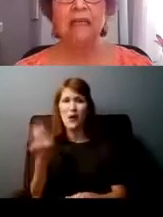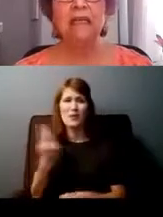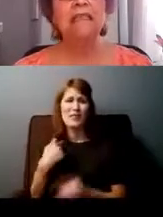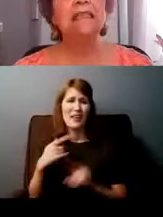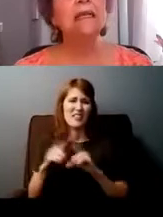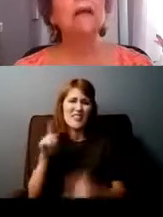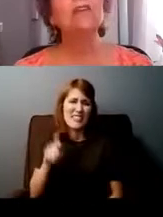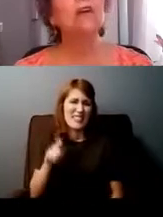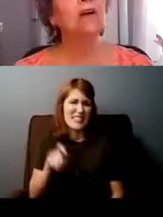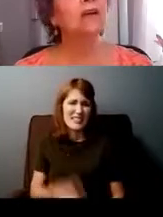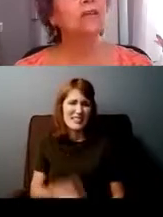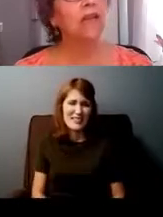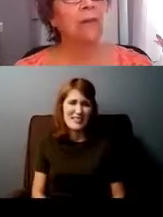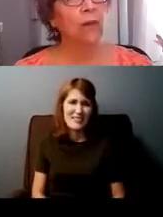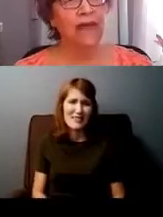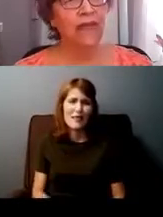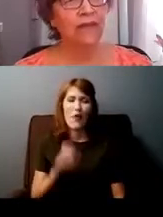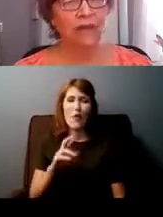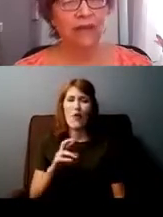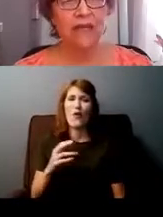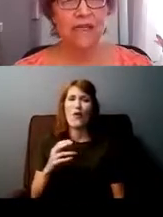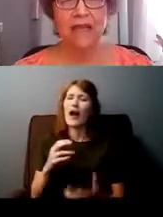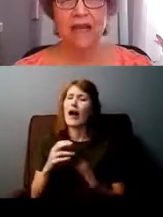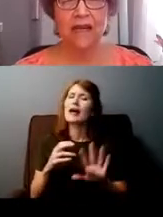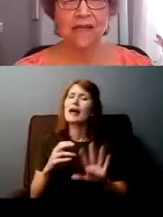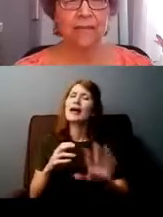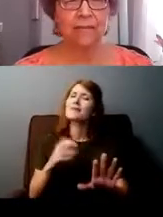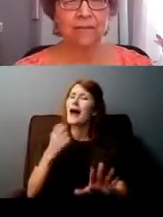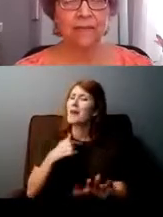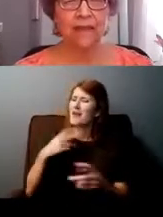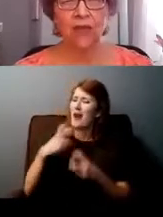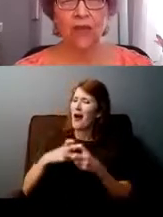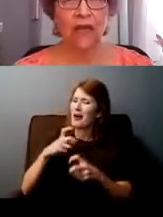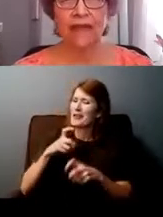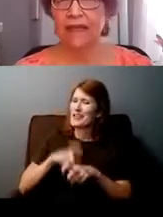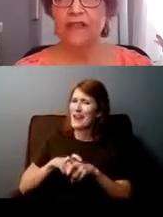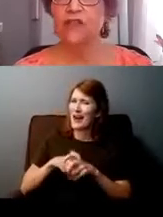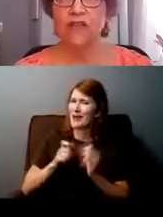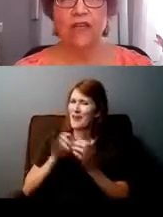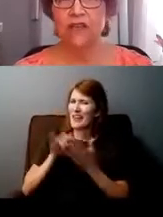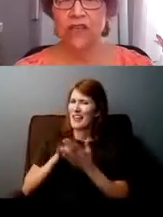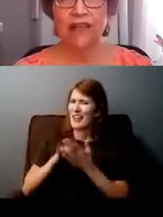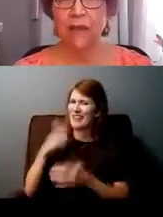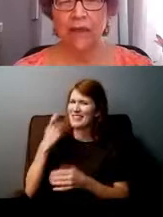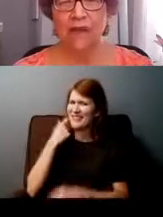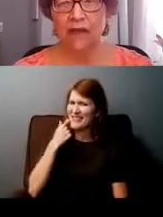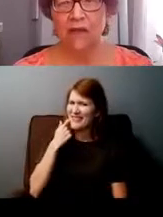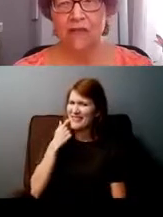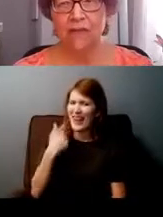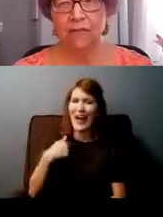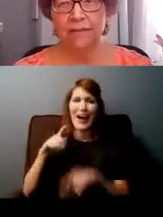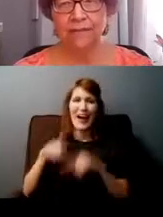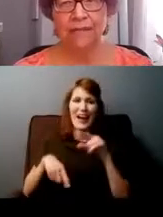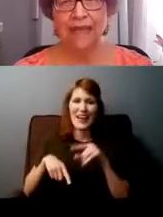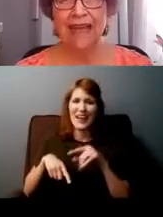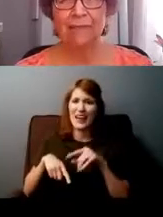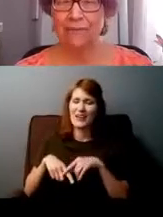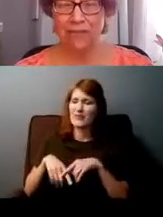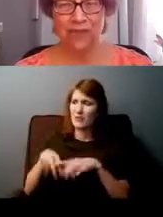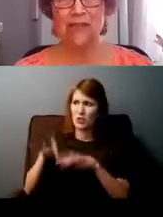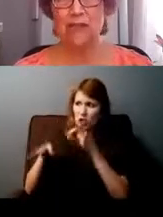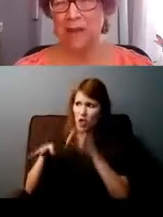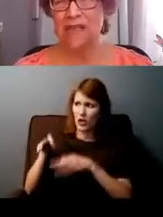needs. I'm having a harder time with that one these days. I can't judge anyone else.